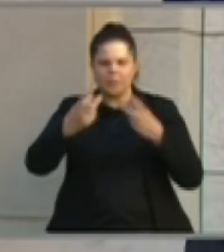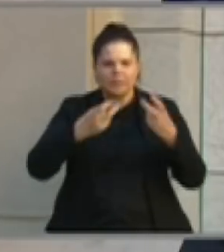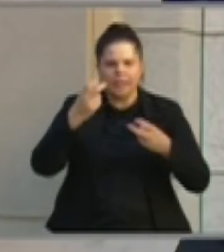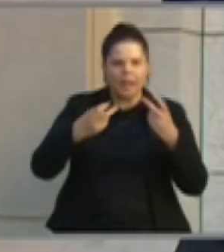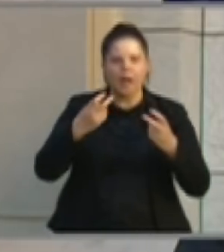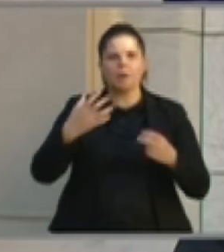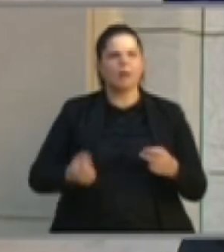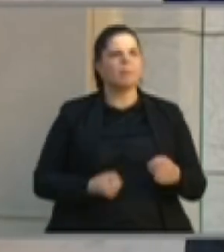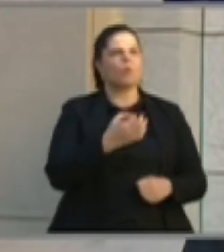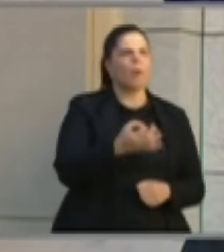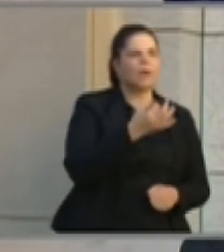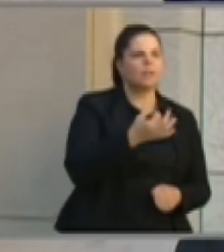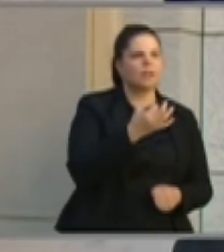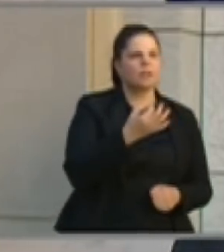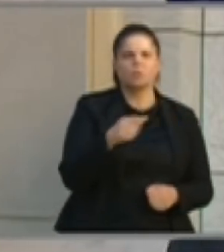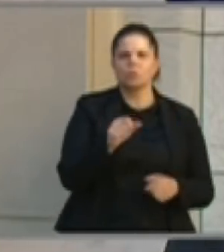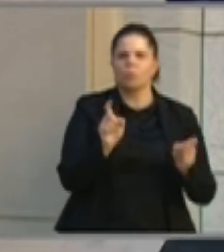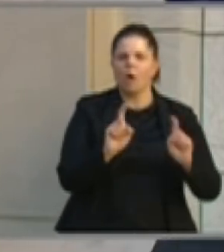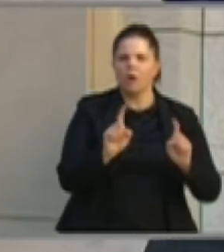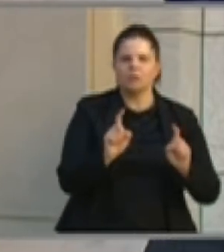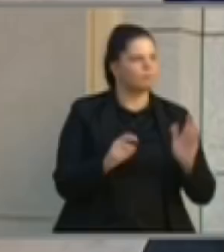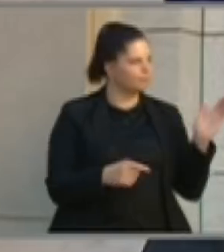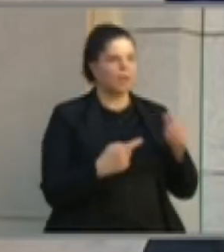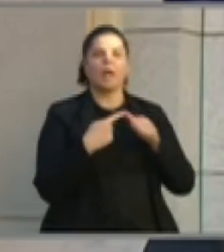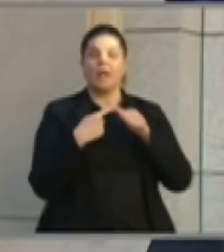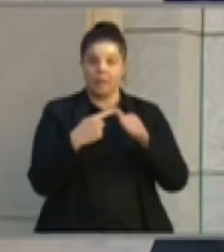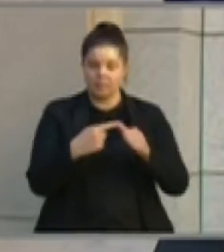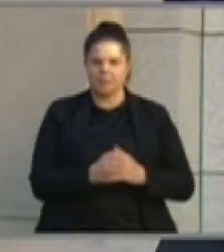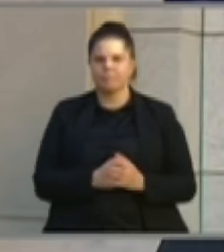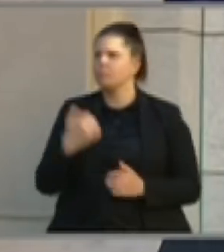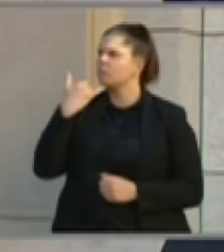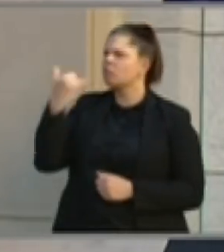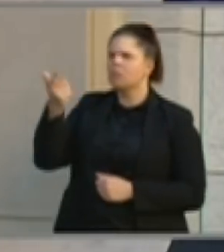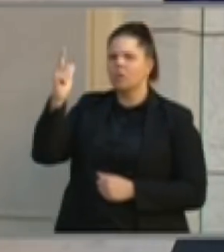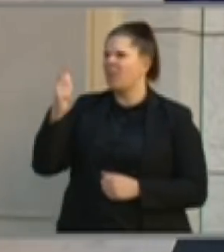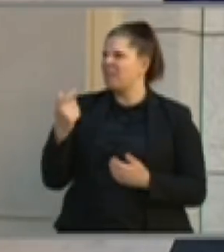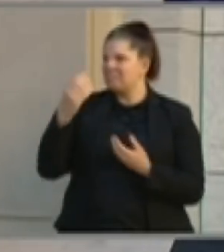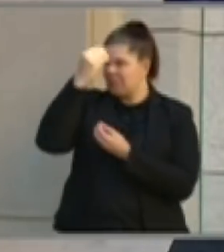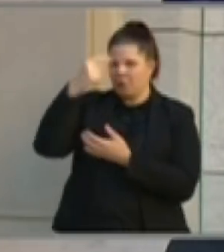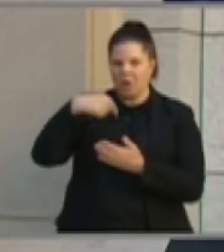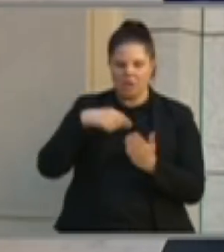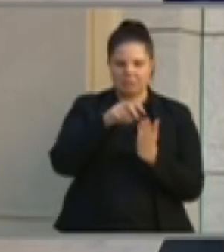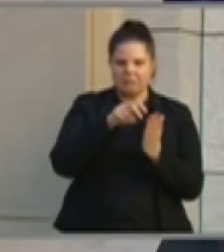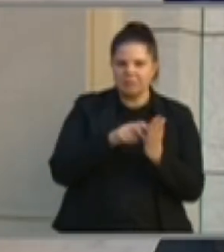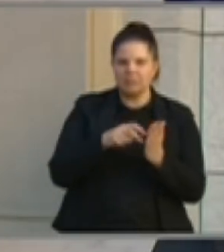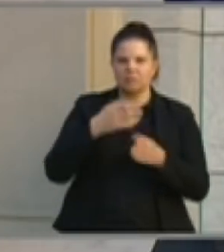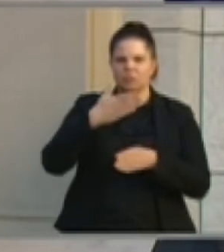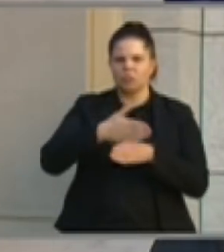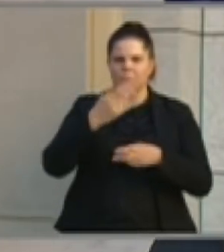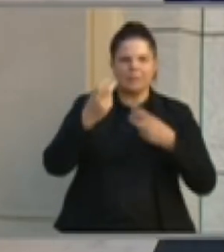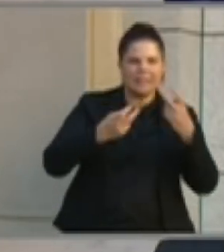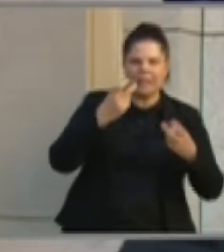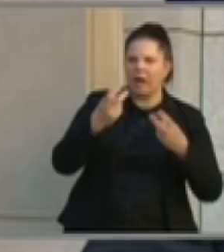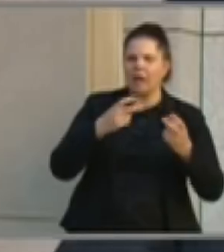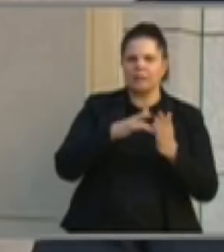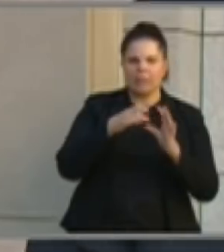their employer, find out whether they're registering to be part of the JobKeeper program, and they'll be able to take up that arrangement with JobKeeper.